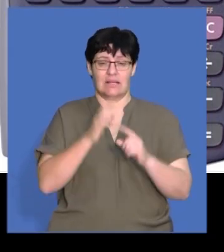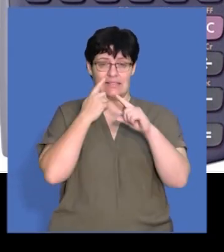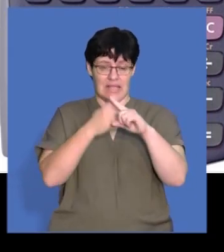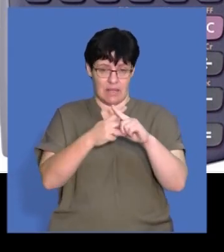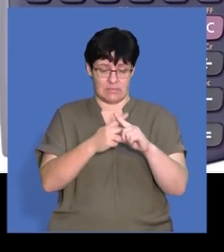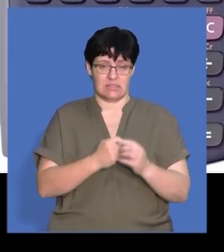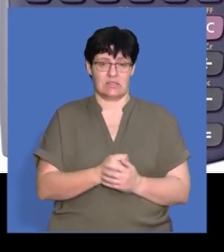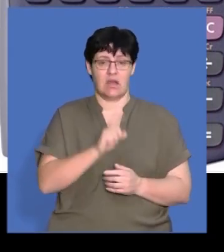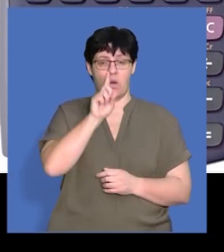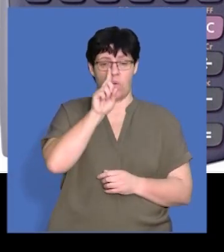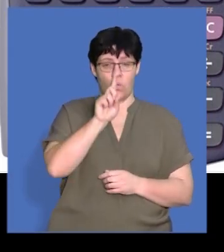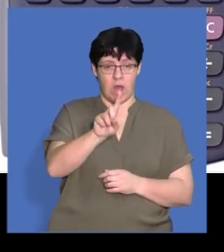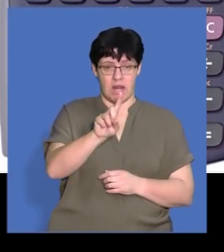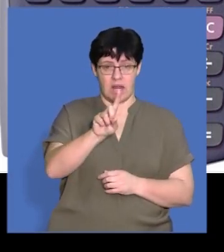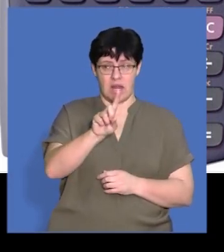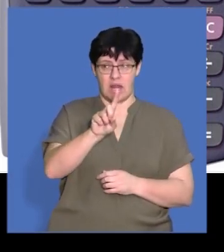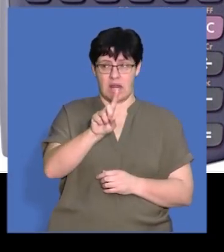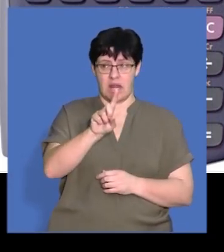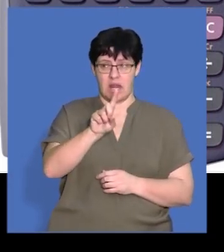times that by